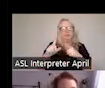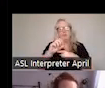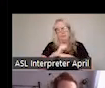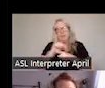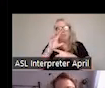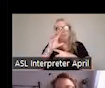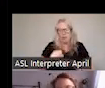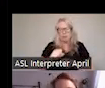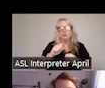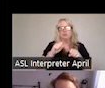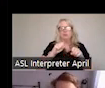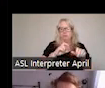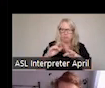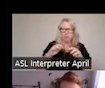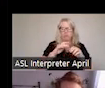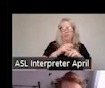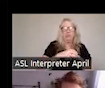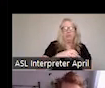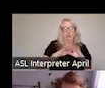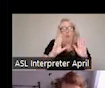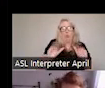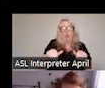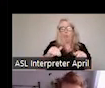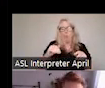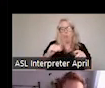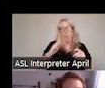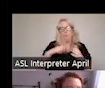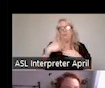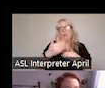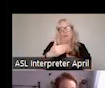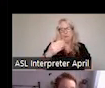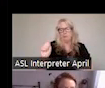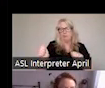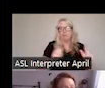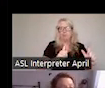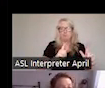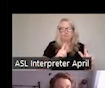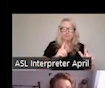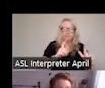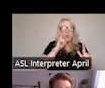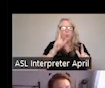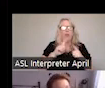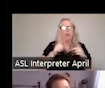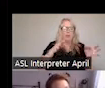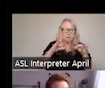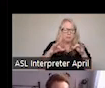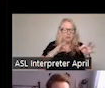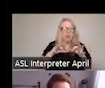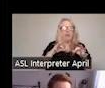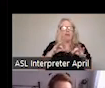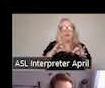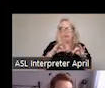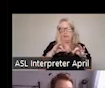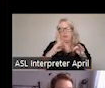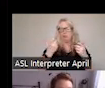And so hopefully the next few slides will help sort of explain the tool that we